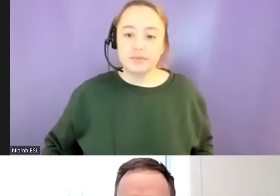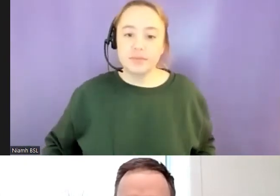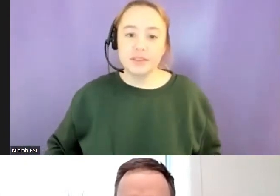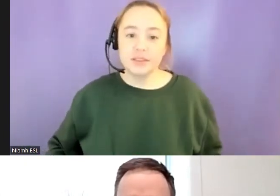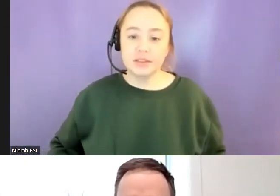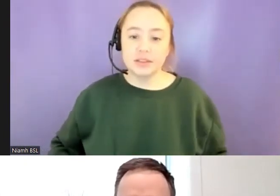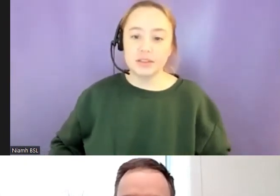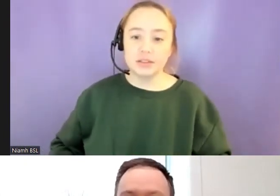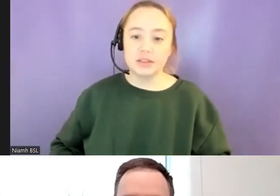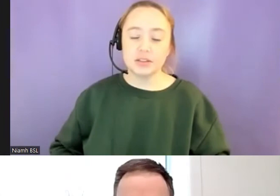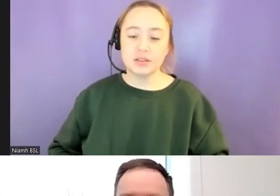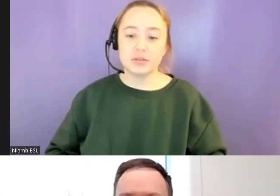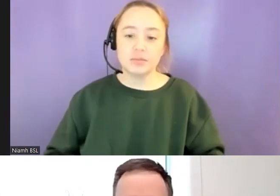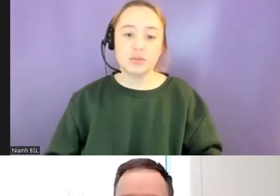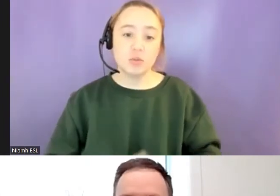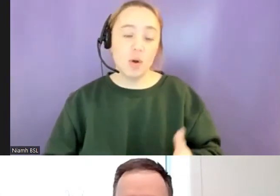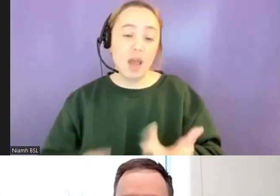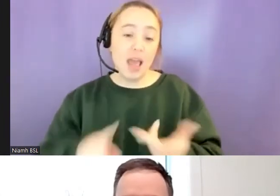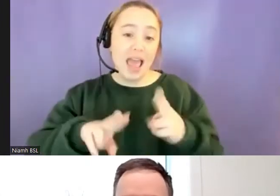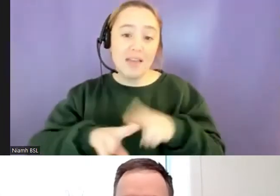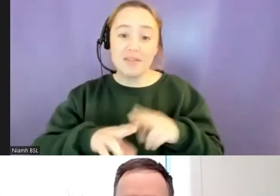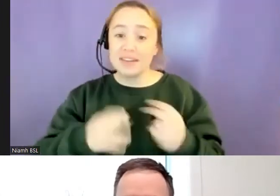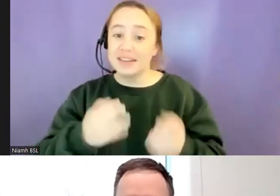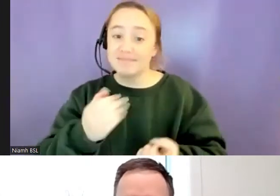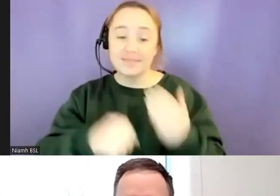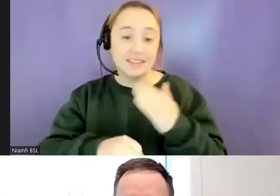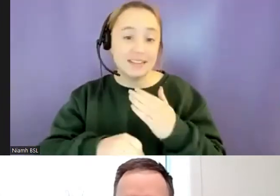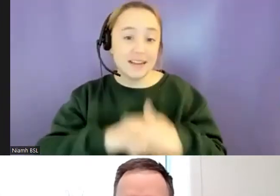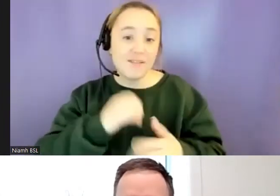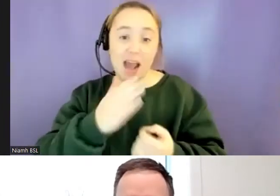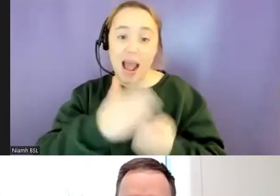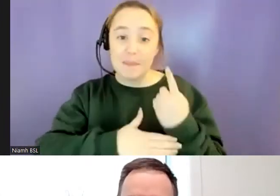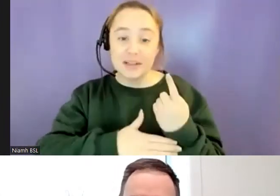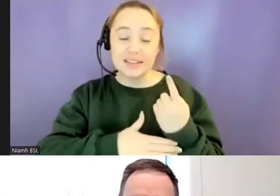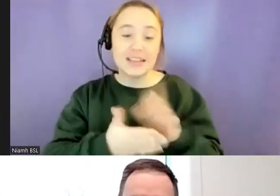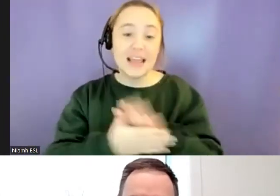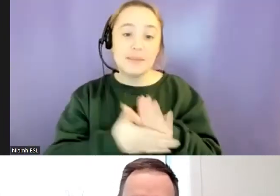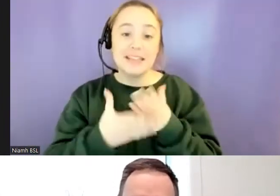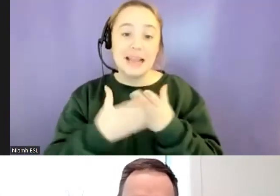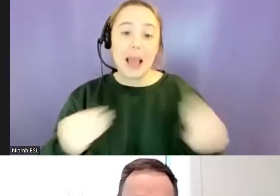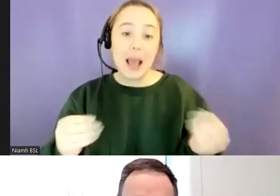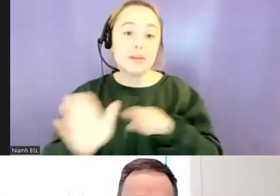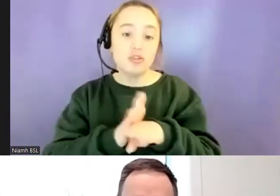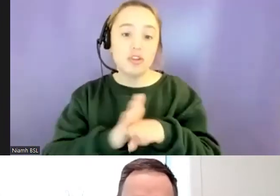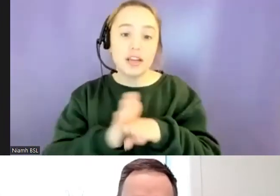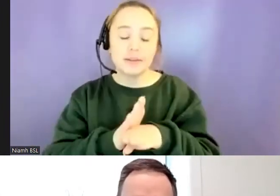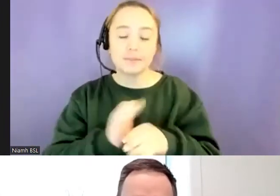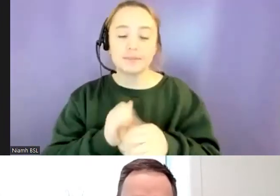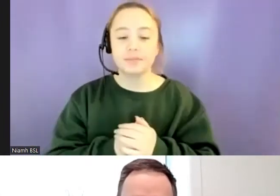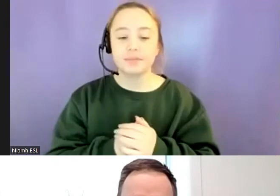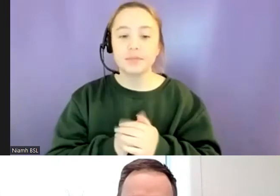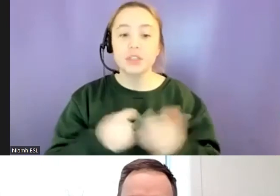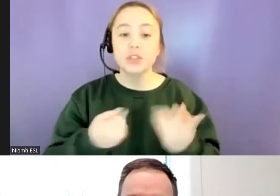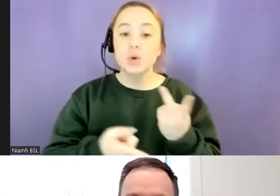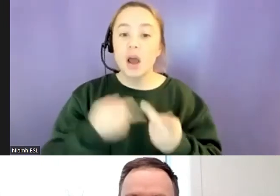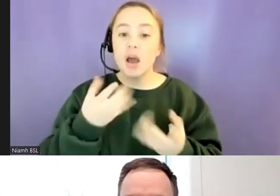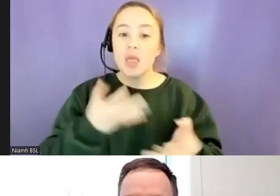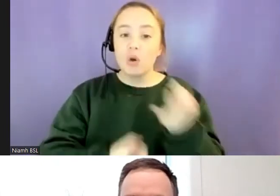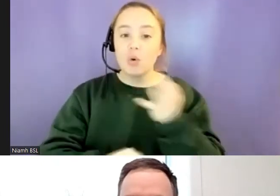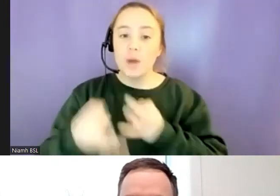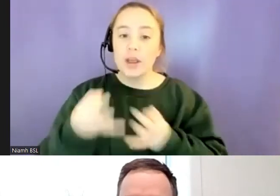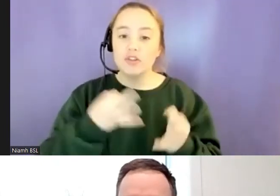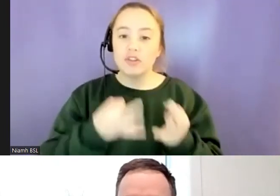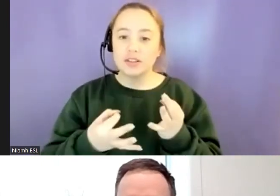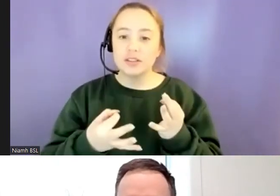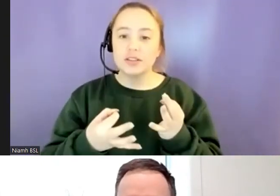in drivers' training. Yeah. Great. Thank you for that. Some of the other questions that we received were about, and I think we've